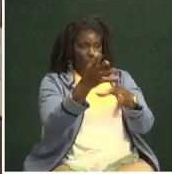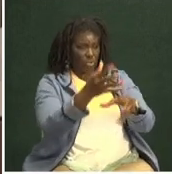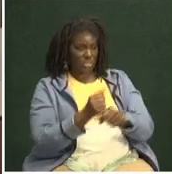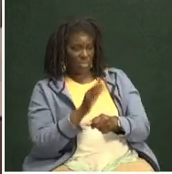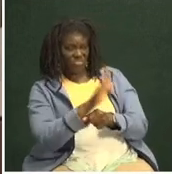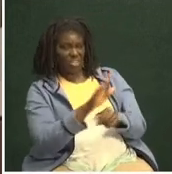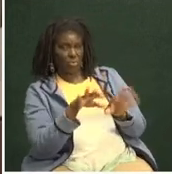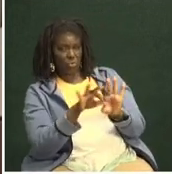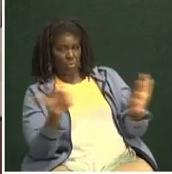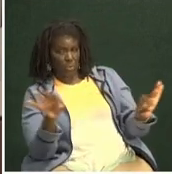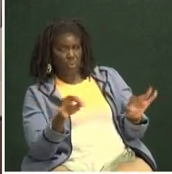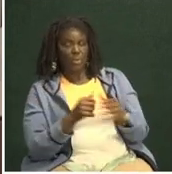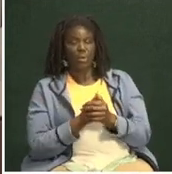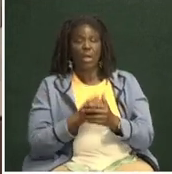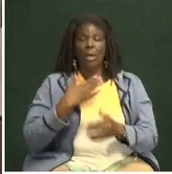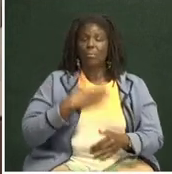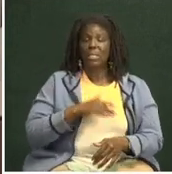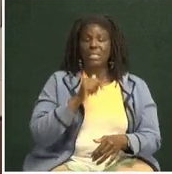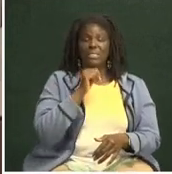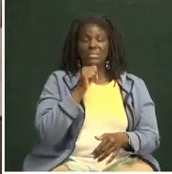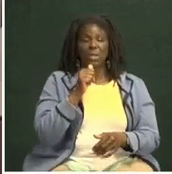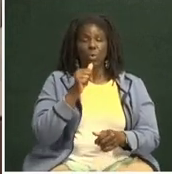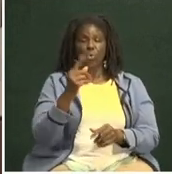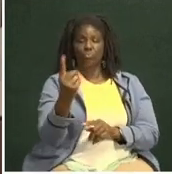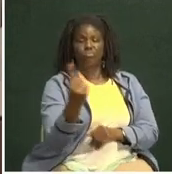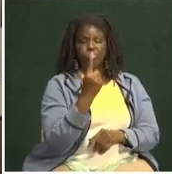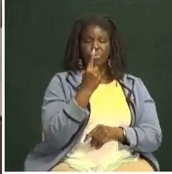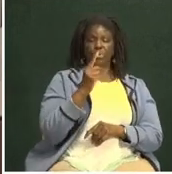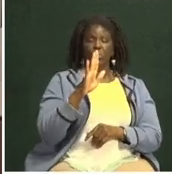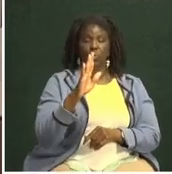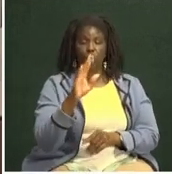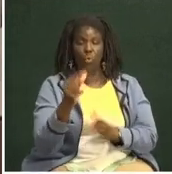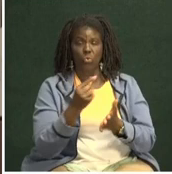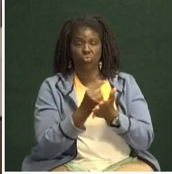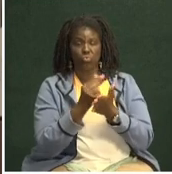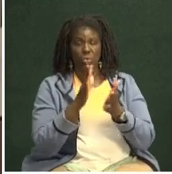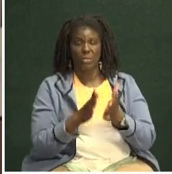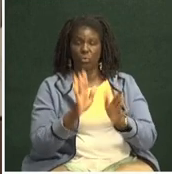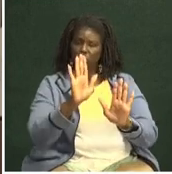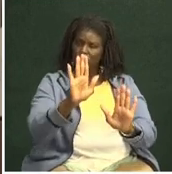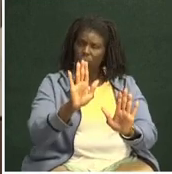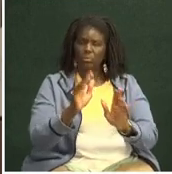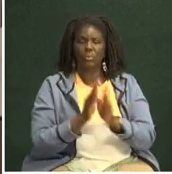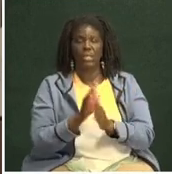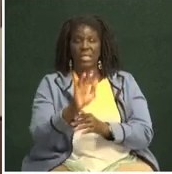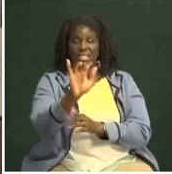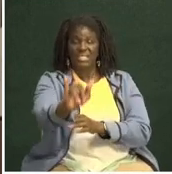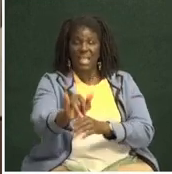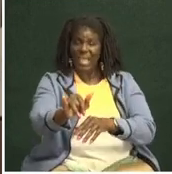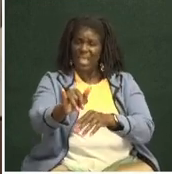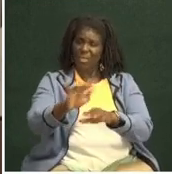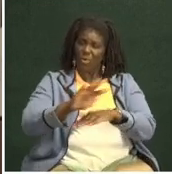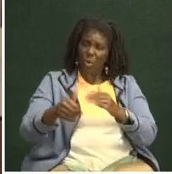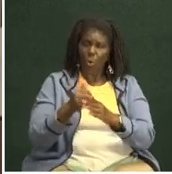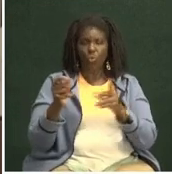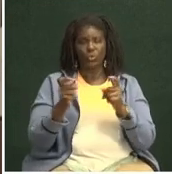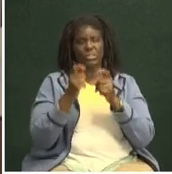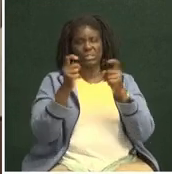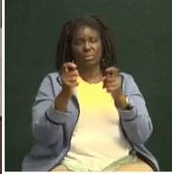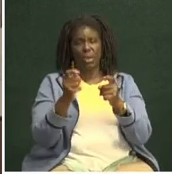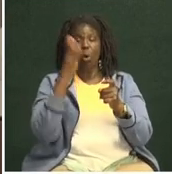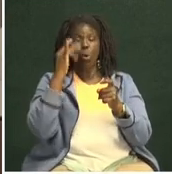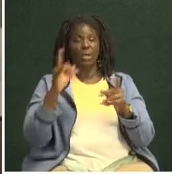their diploma. Please do not approach your graduate. We ask that you stay throughout this special ceremony